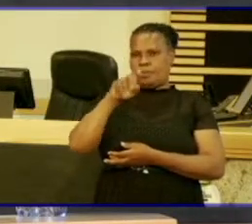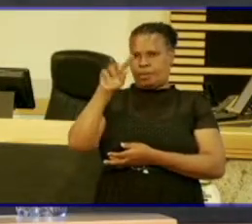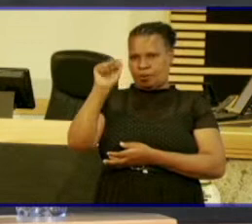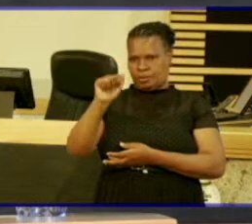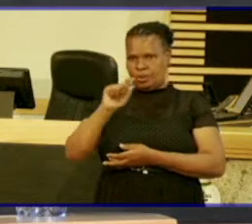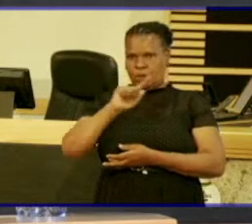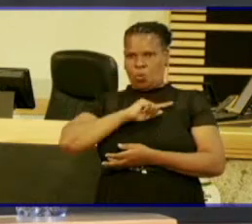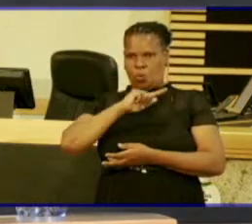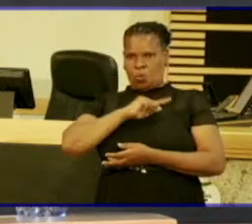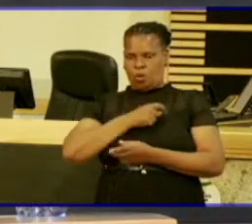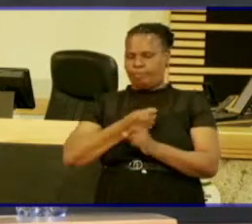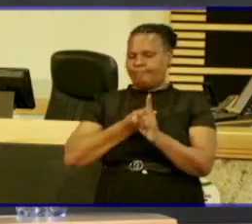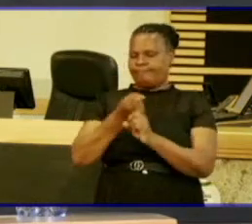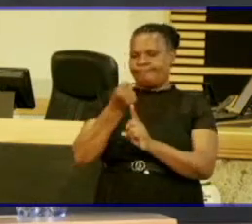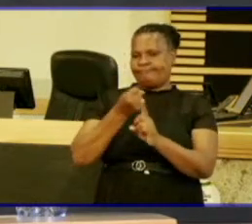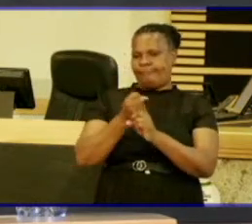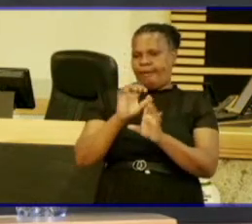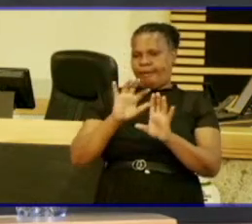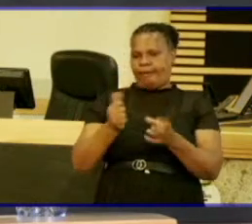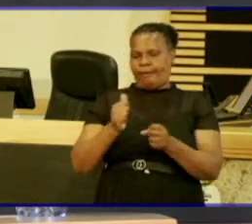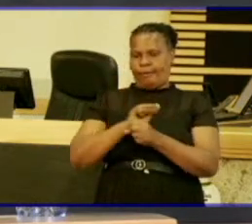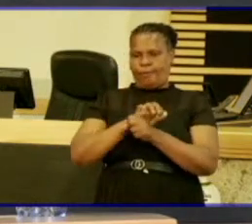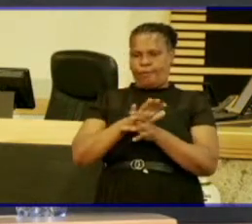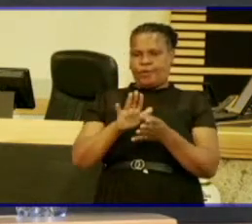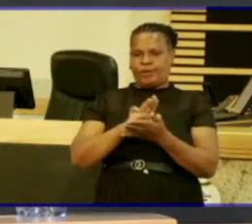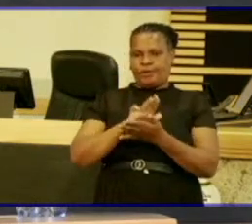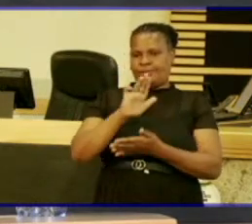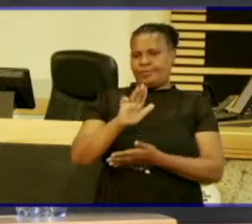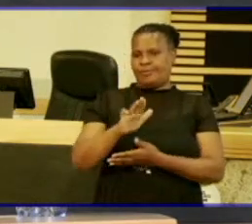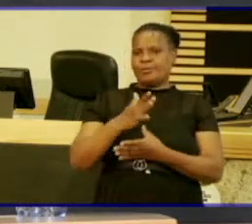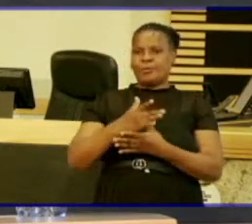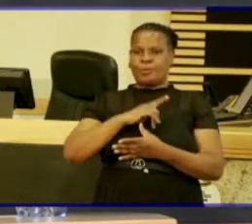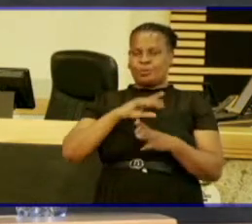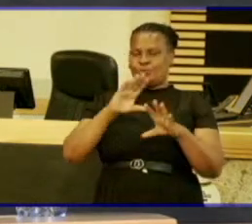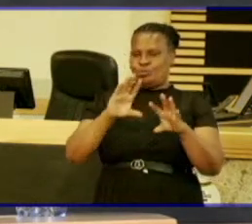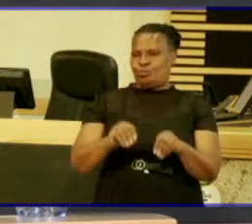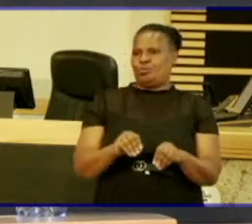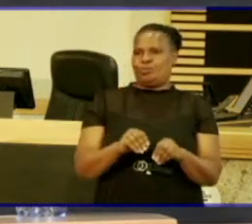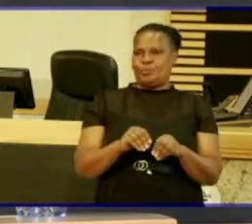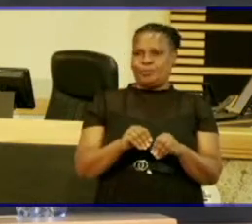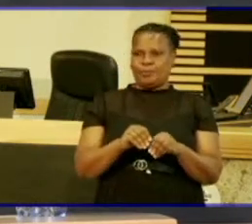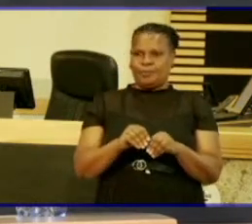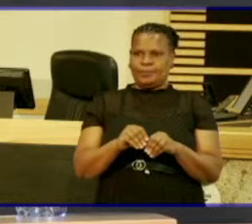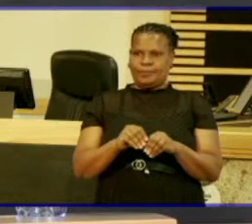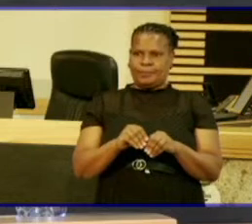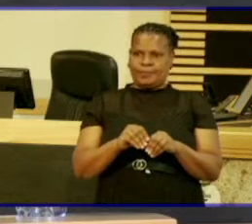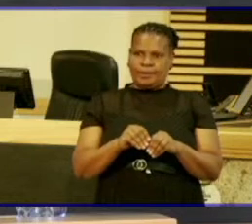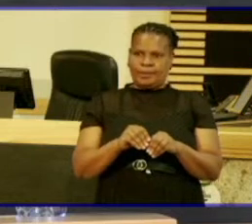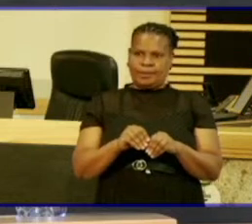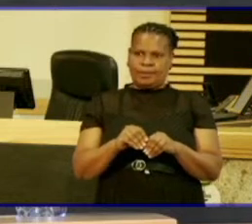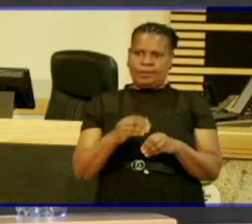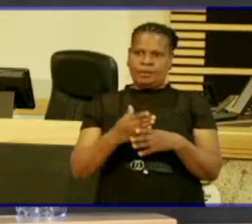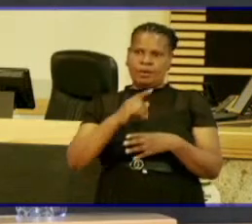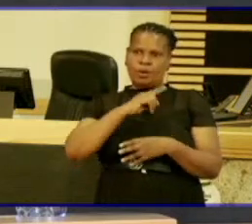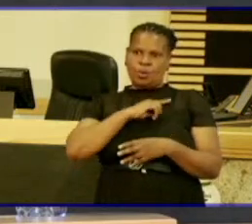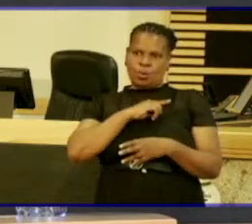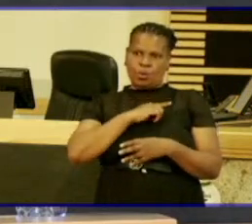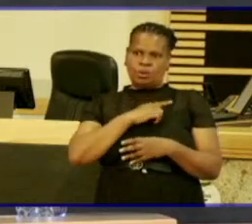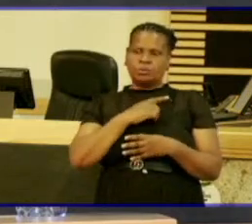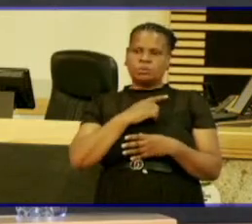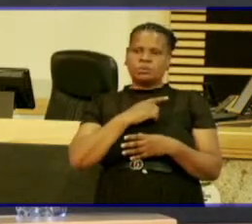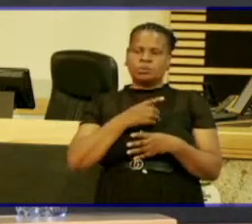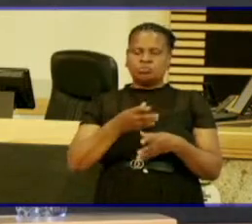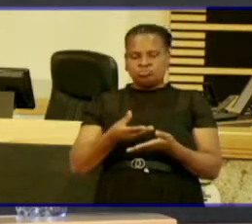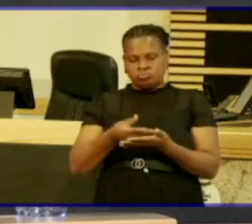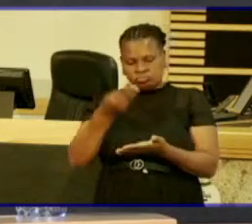fight against COVID-19. COVID-19 also compelled us to take a quantum leap from normal to automated system